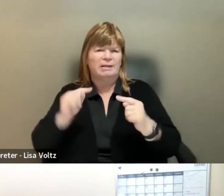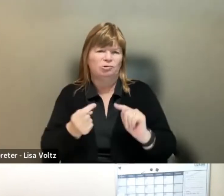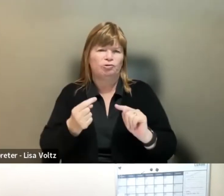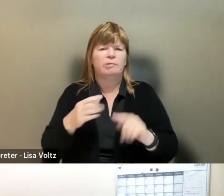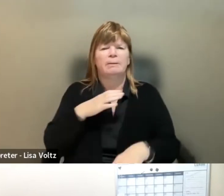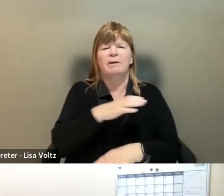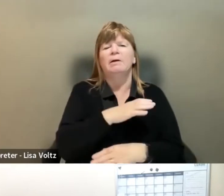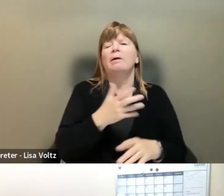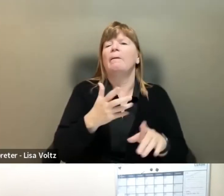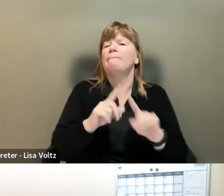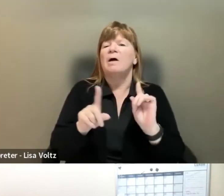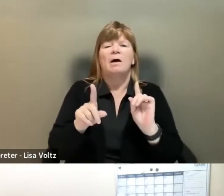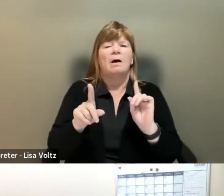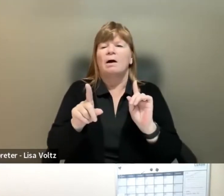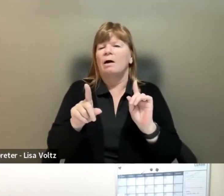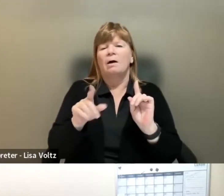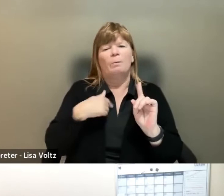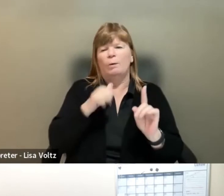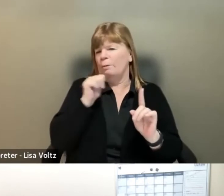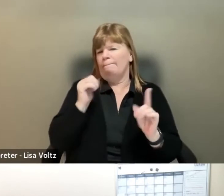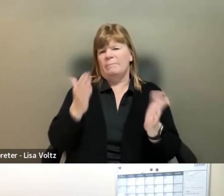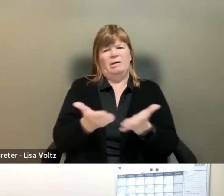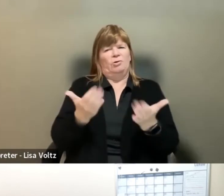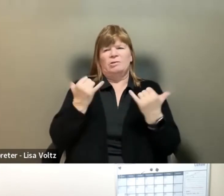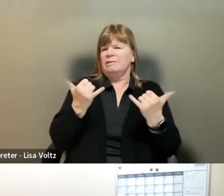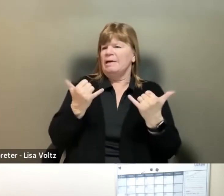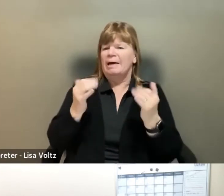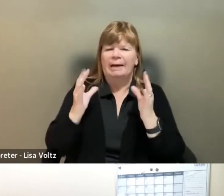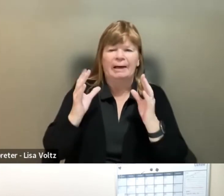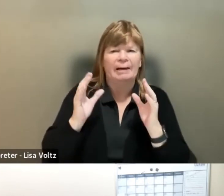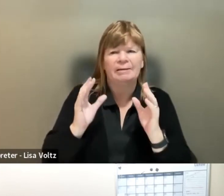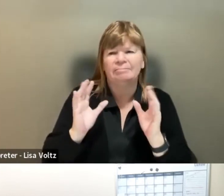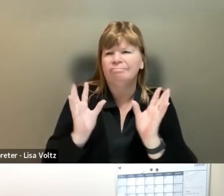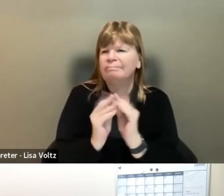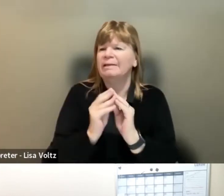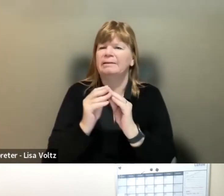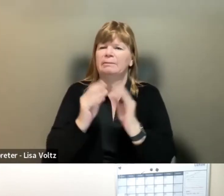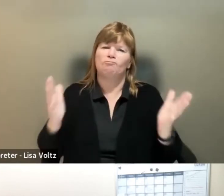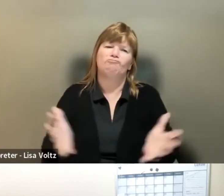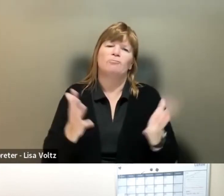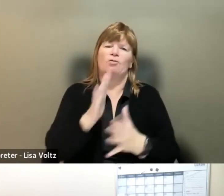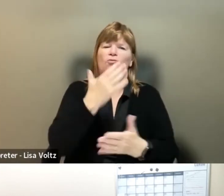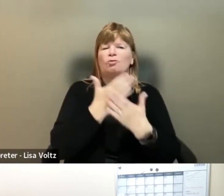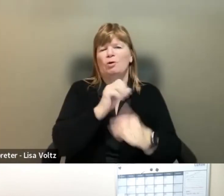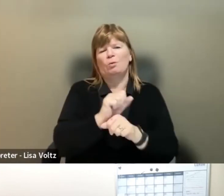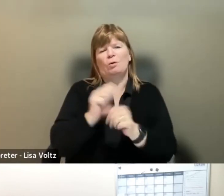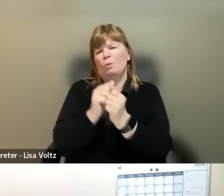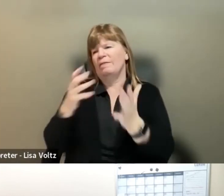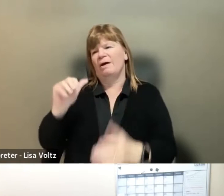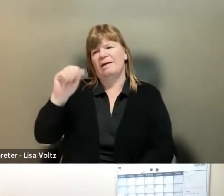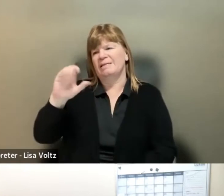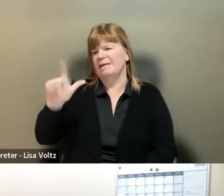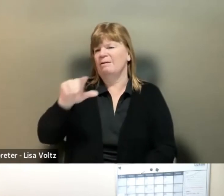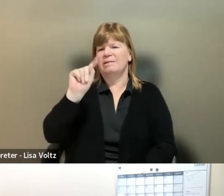we know that we wouldn't be here today meeting and promoting all of their good work if it wasn't for our ACL TBI